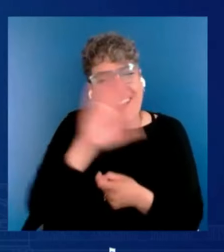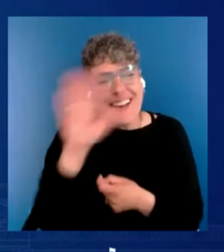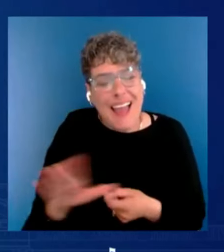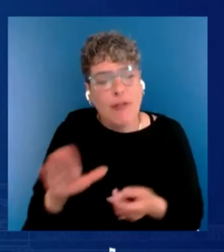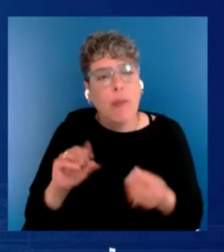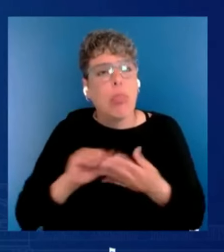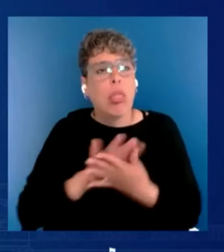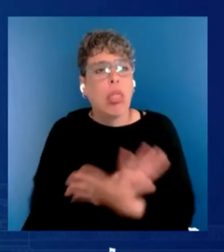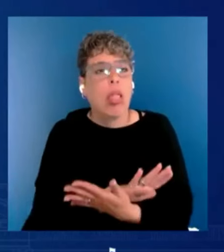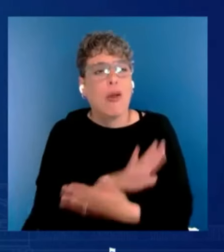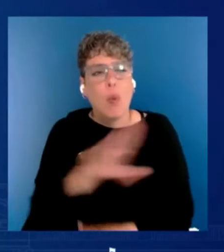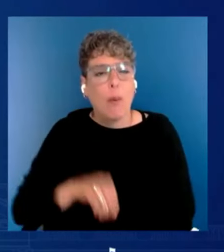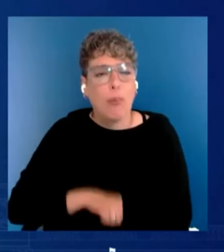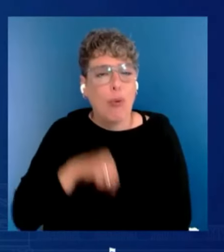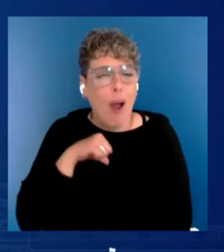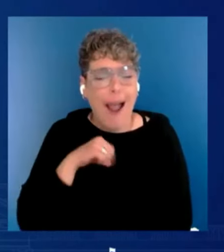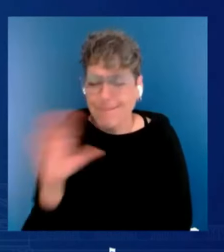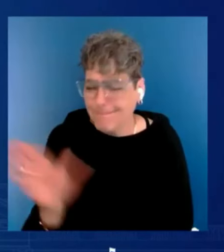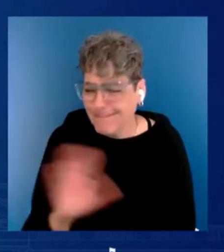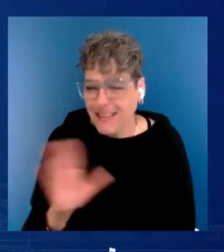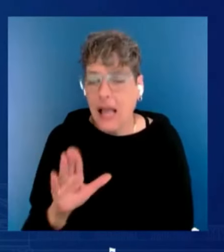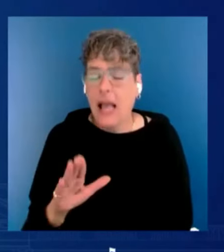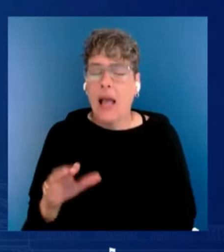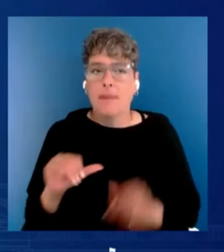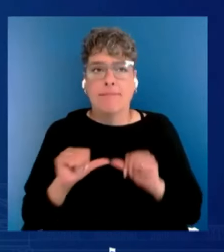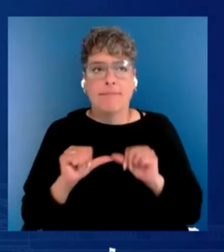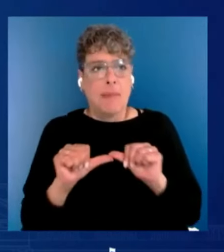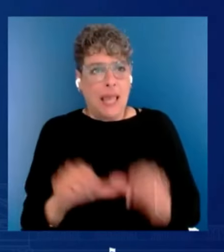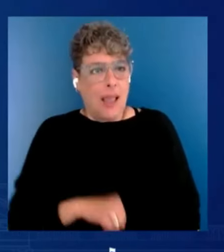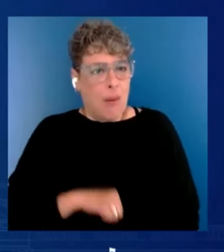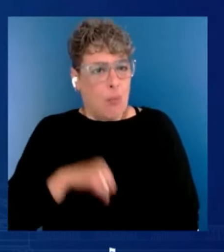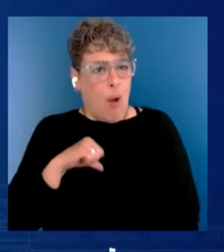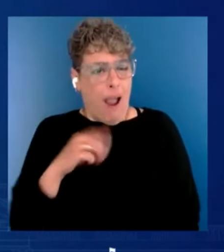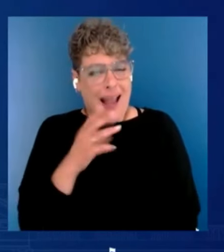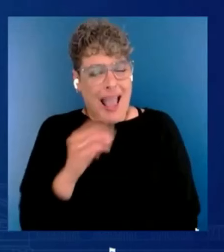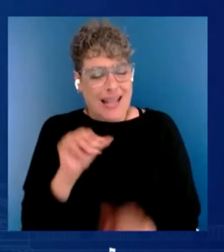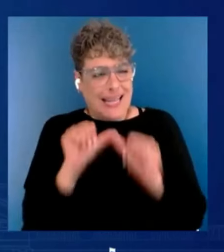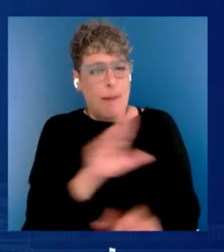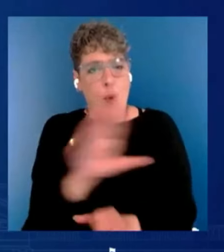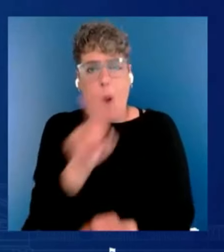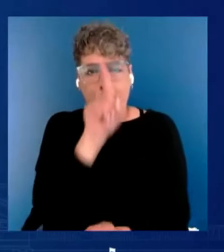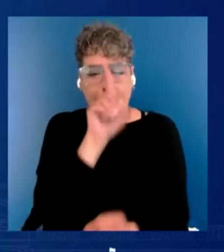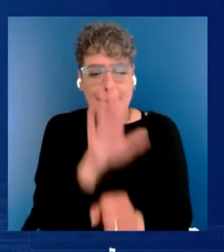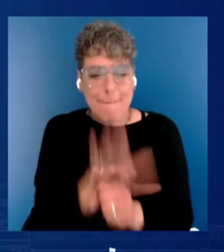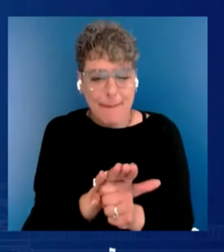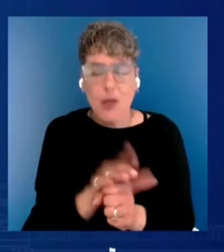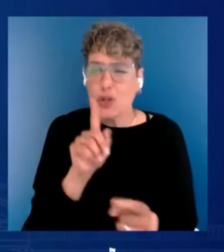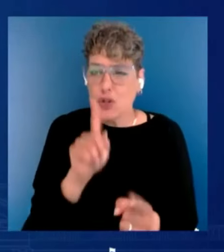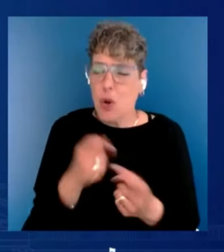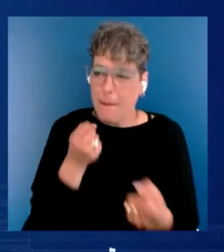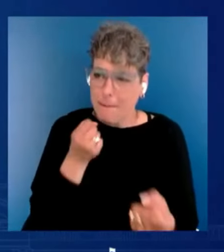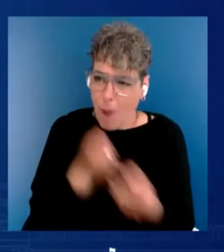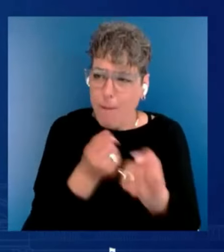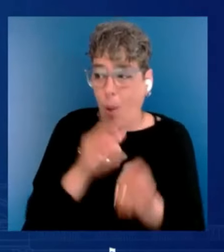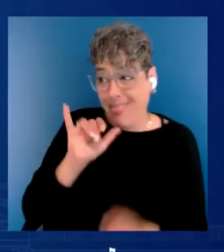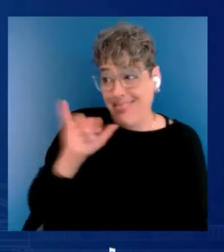let us leave here more committed to seeing that dream through of an America where opportunity is available to all,